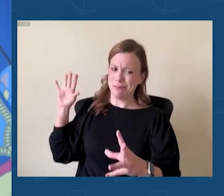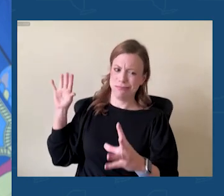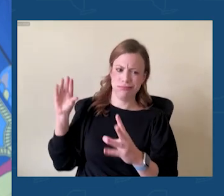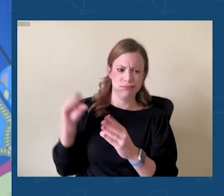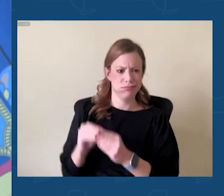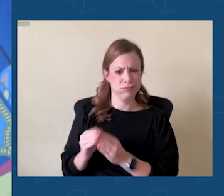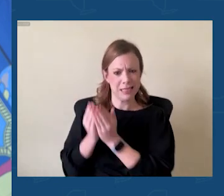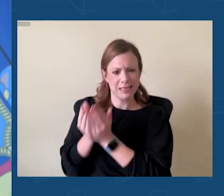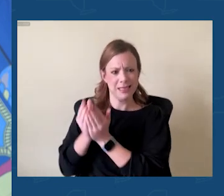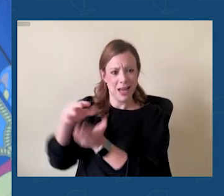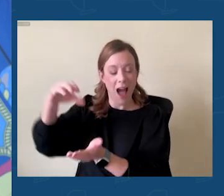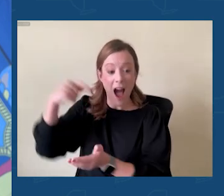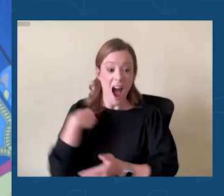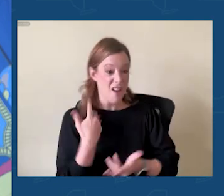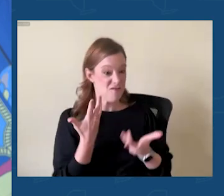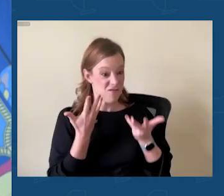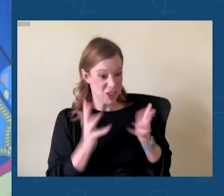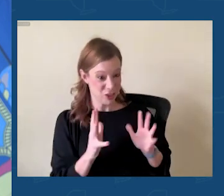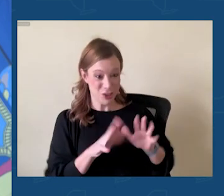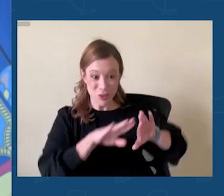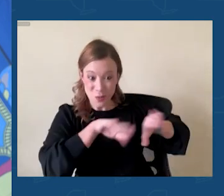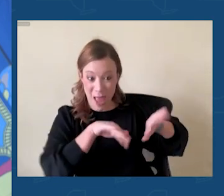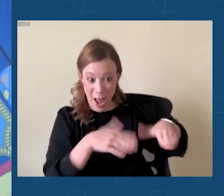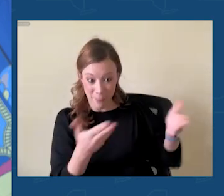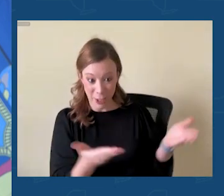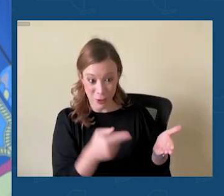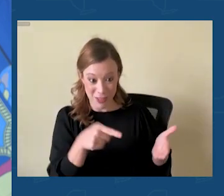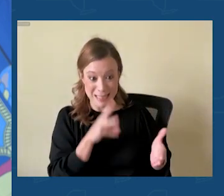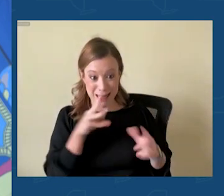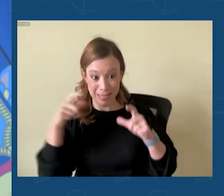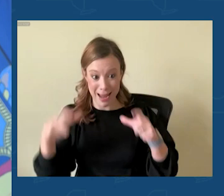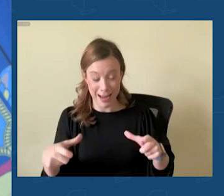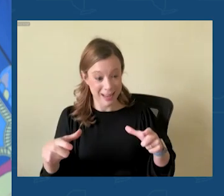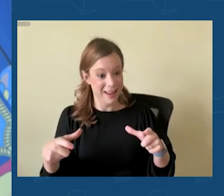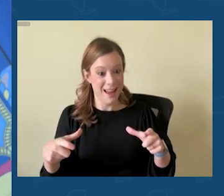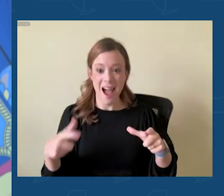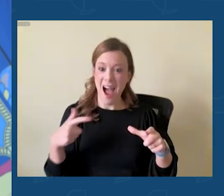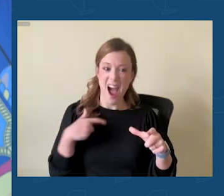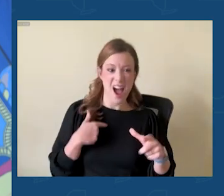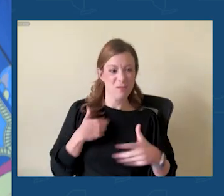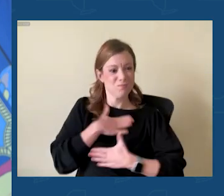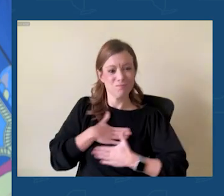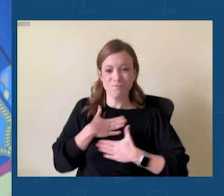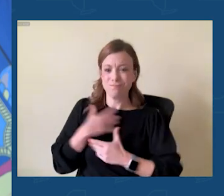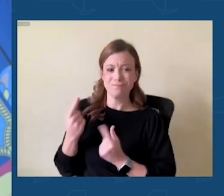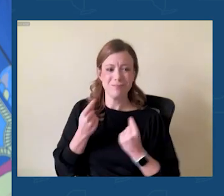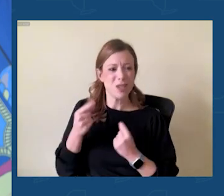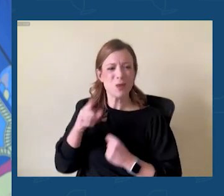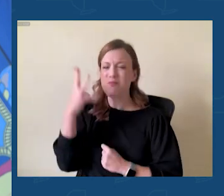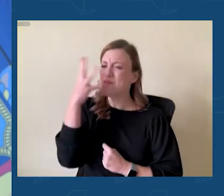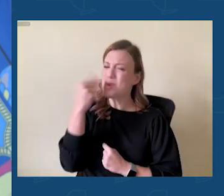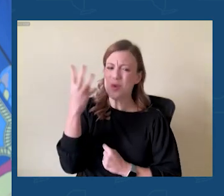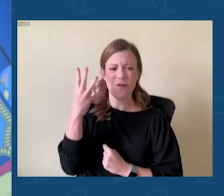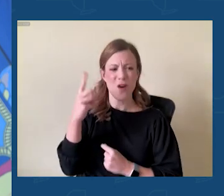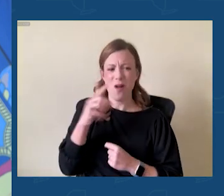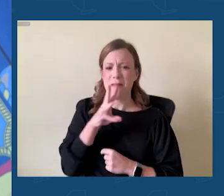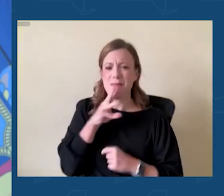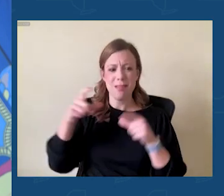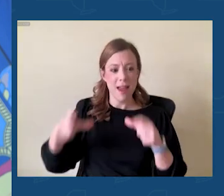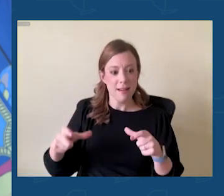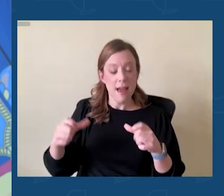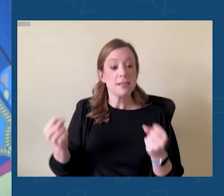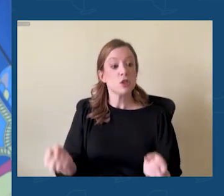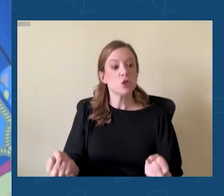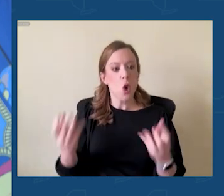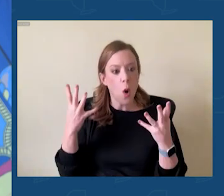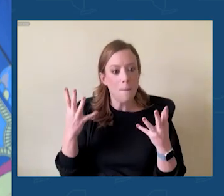recreated here, and to me this is just one of the most gorgeous places anywhere. But also, there's so many visitors who need to